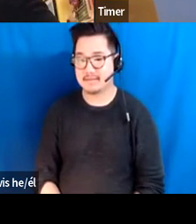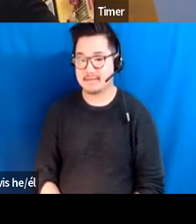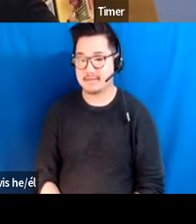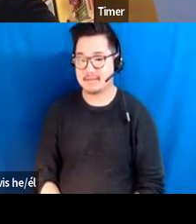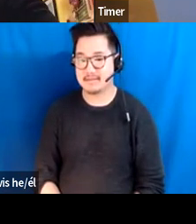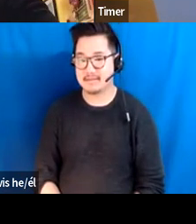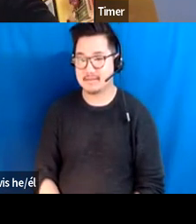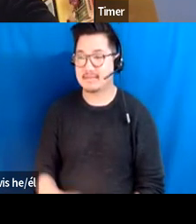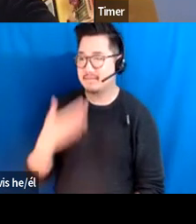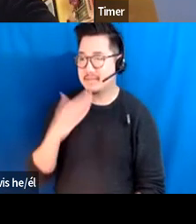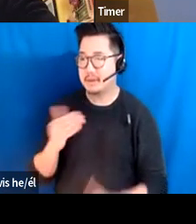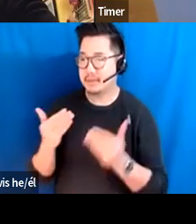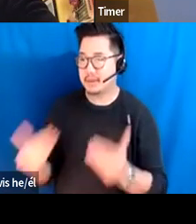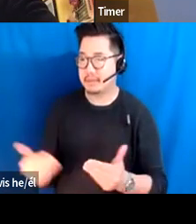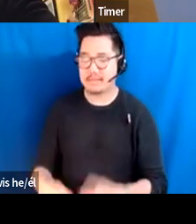you can continue